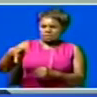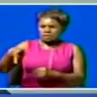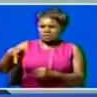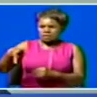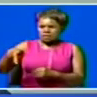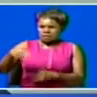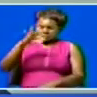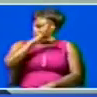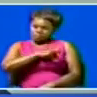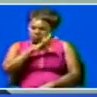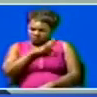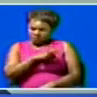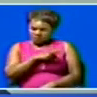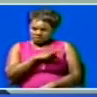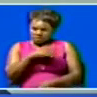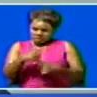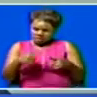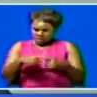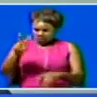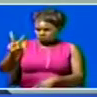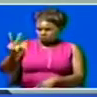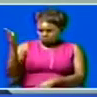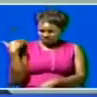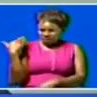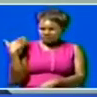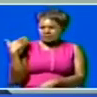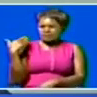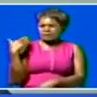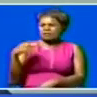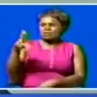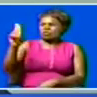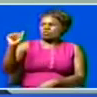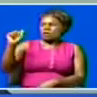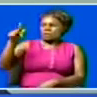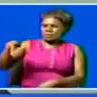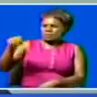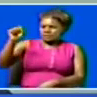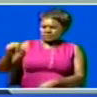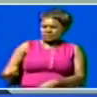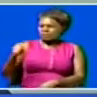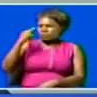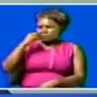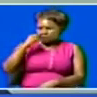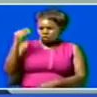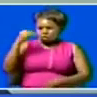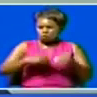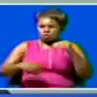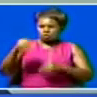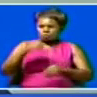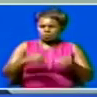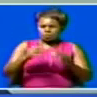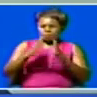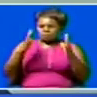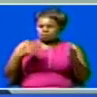terms of profits, in the last 2 years, UAP South Sudan has actually contributed, you know, close